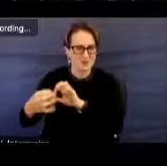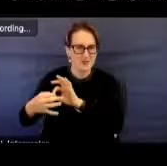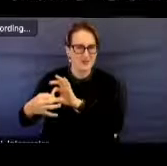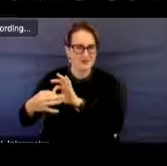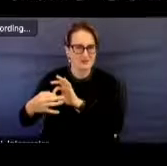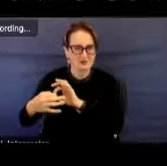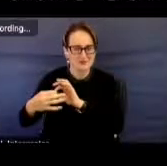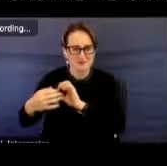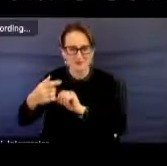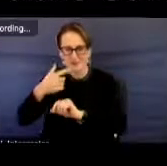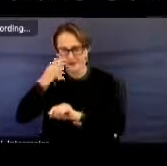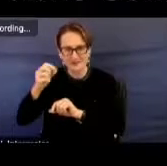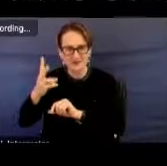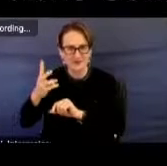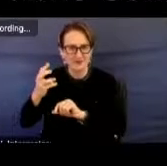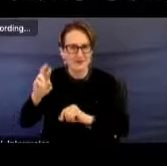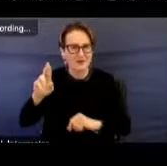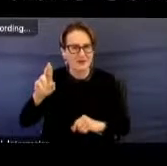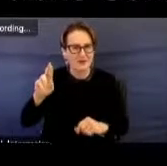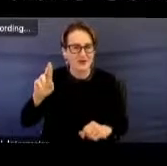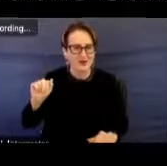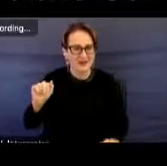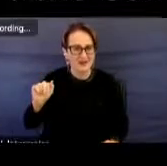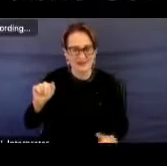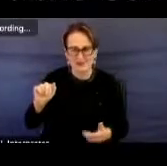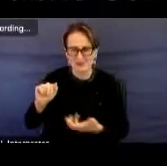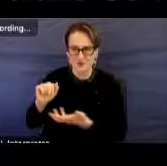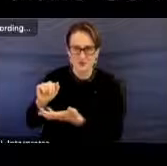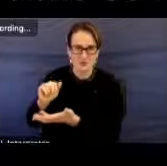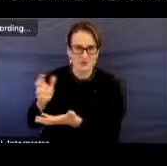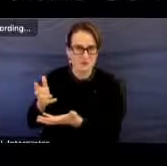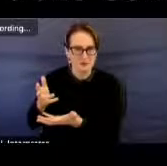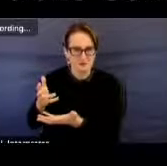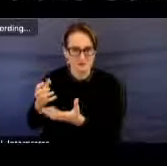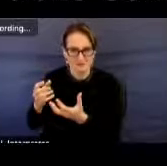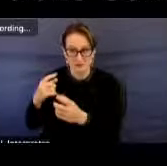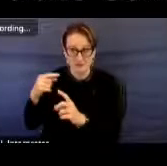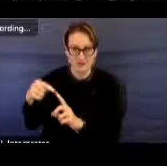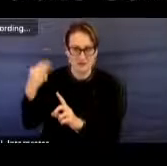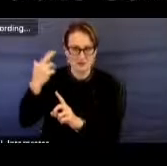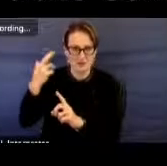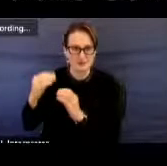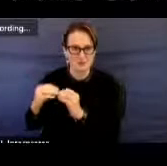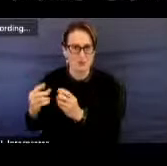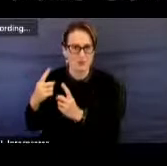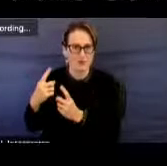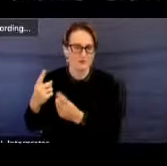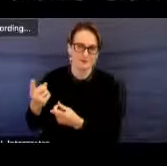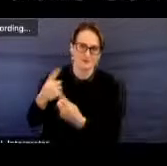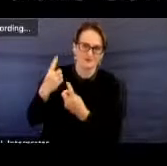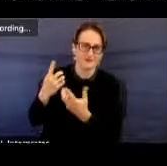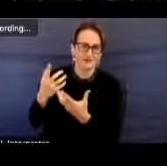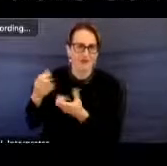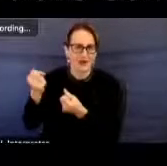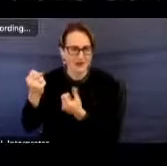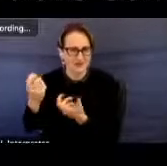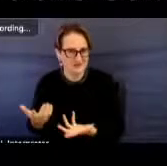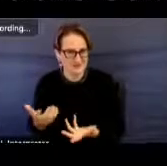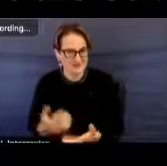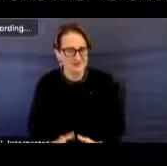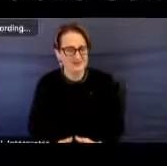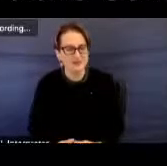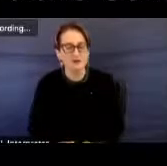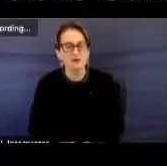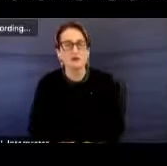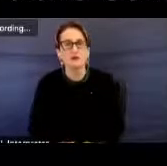bit of a quicker response there because of that. I don't know, but the important point